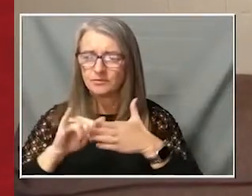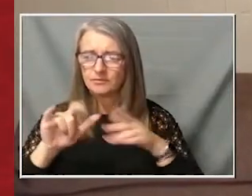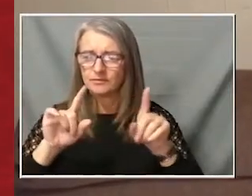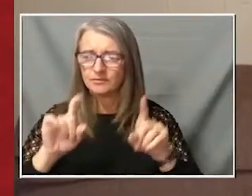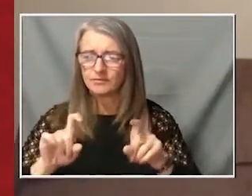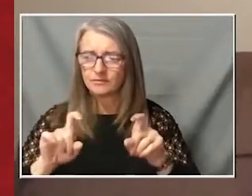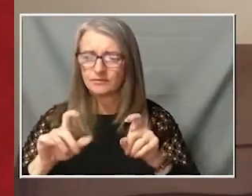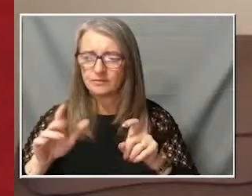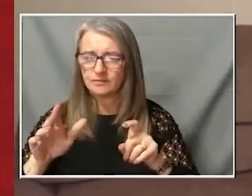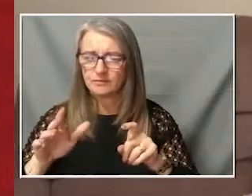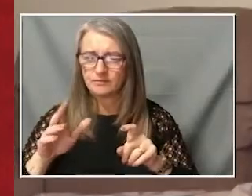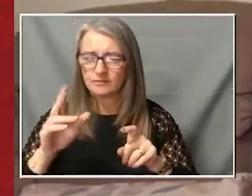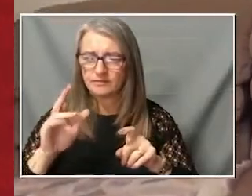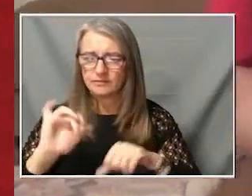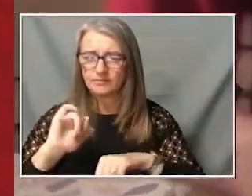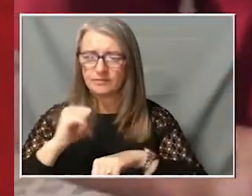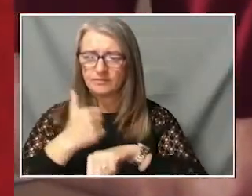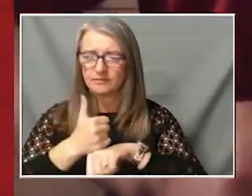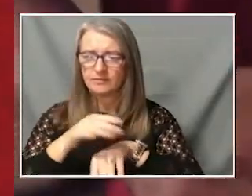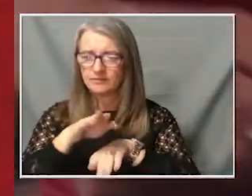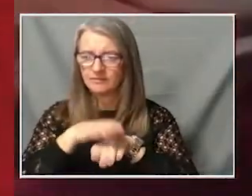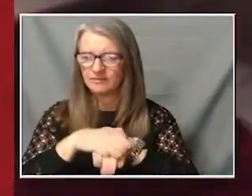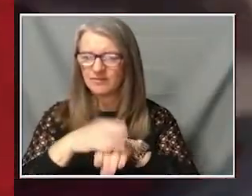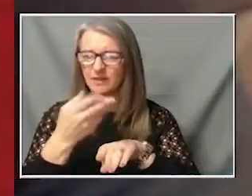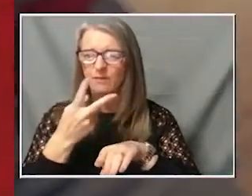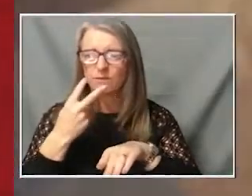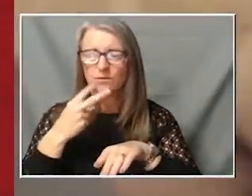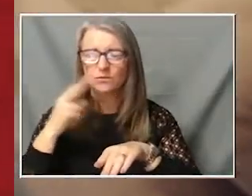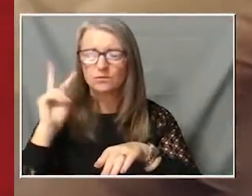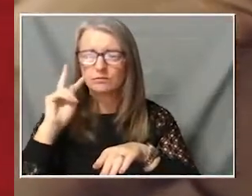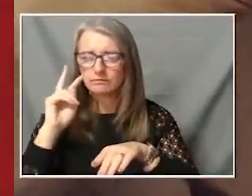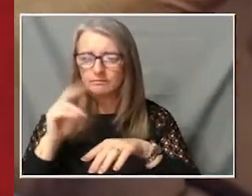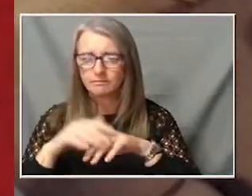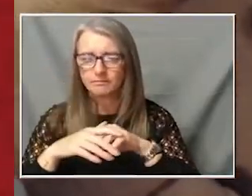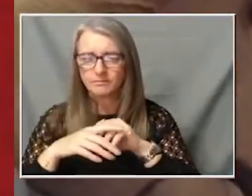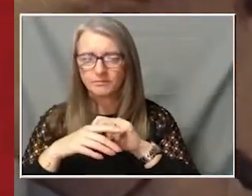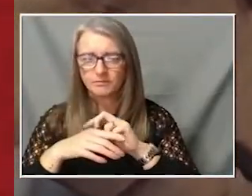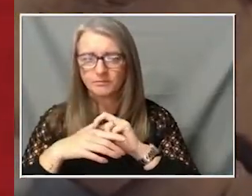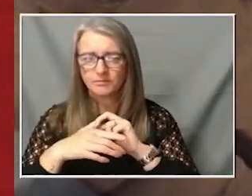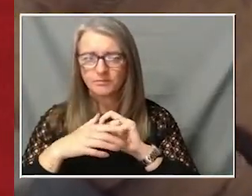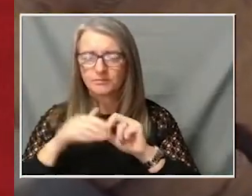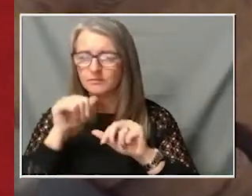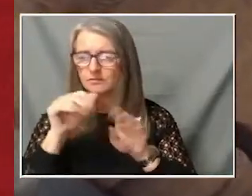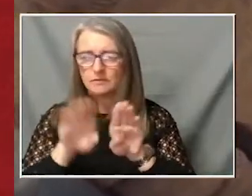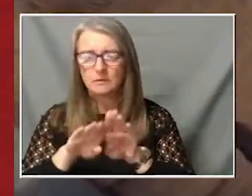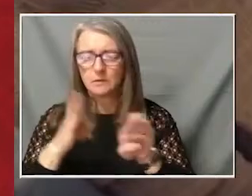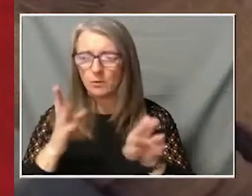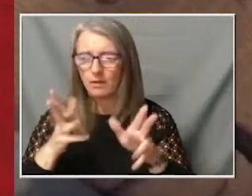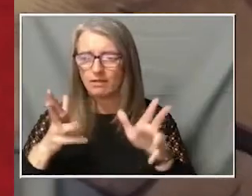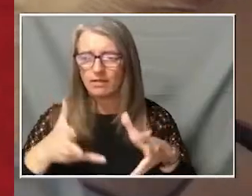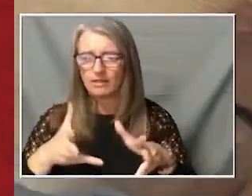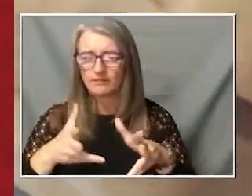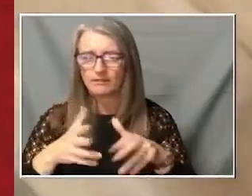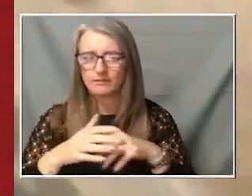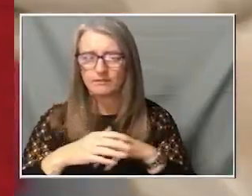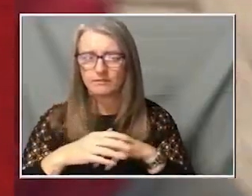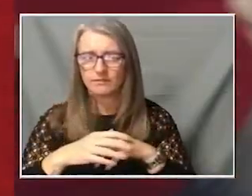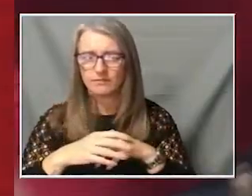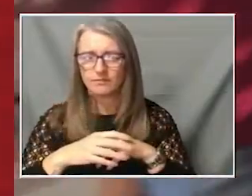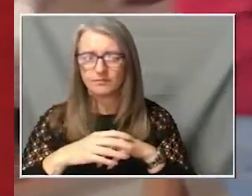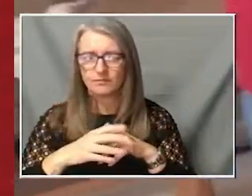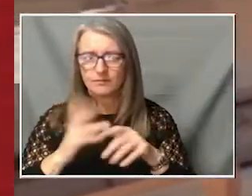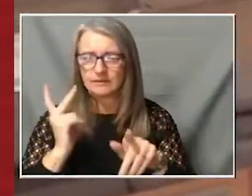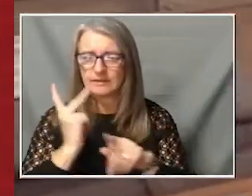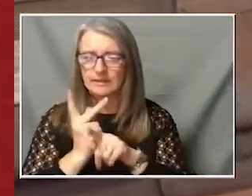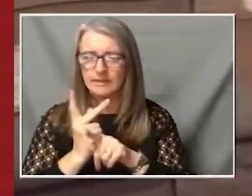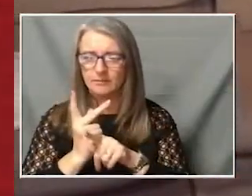go to where we set it here a couple days ago. Again, we did not open this up. We left it sealed, and that's the way we're going to keep it.